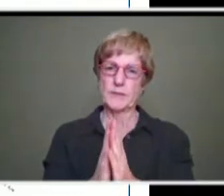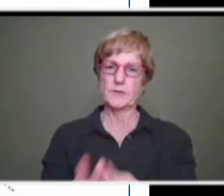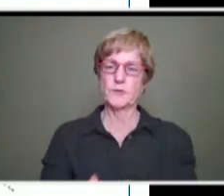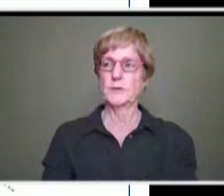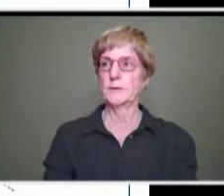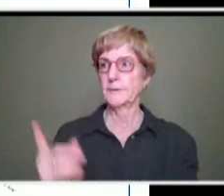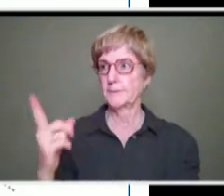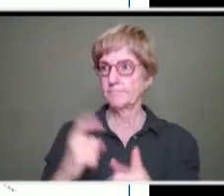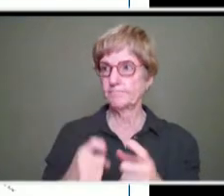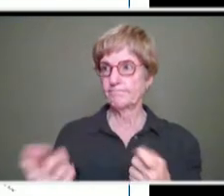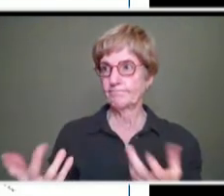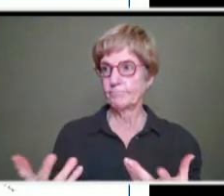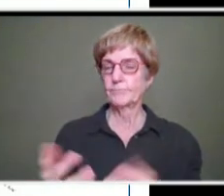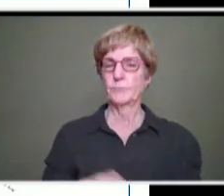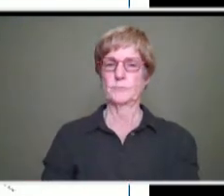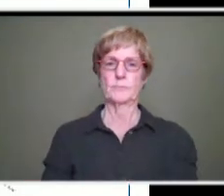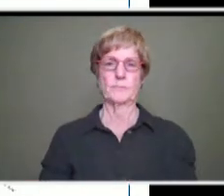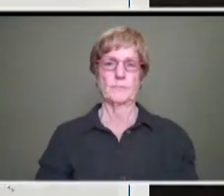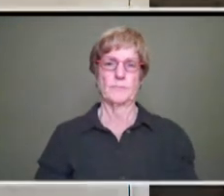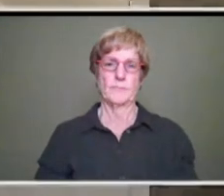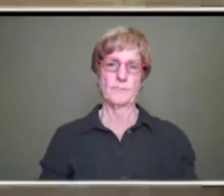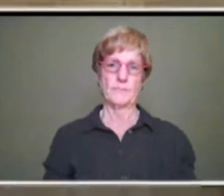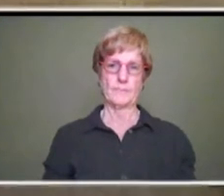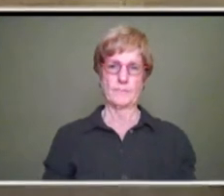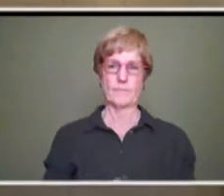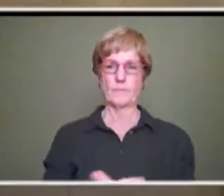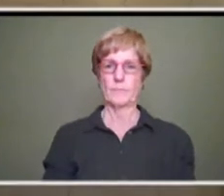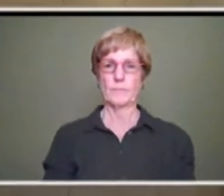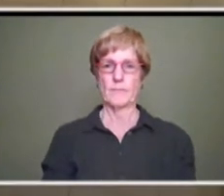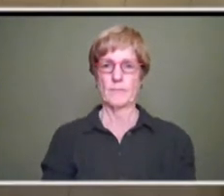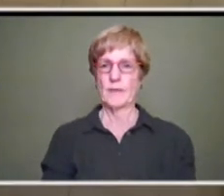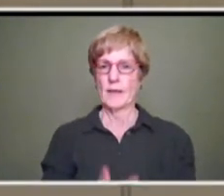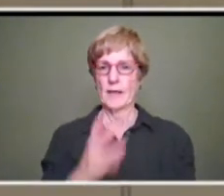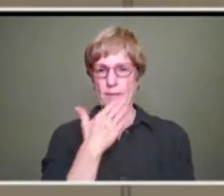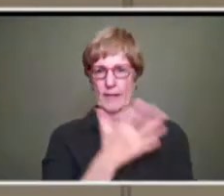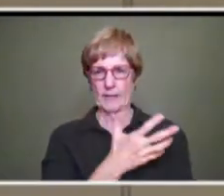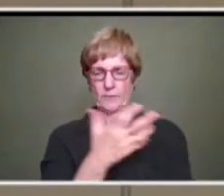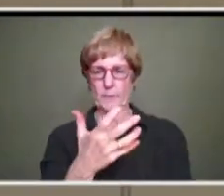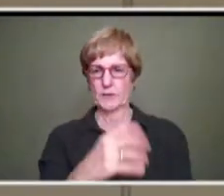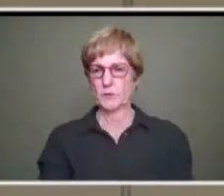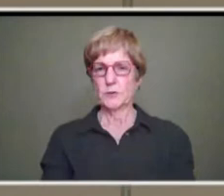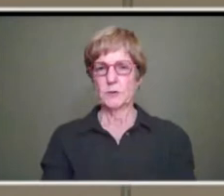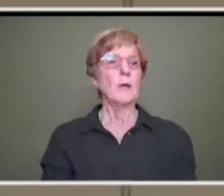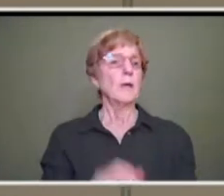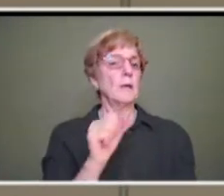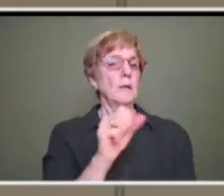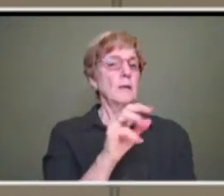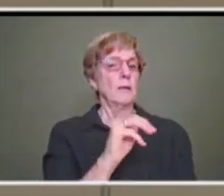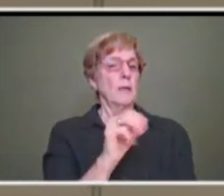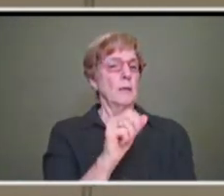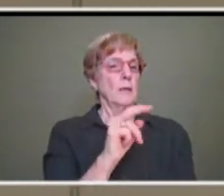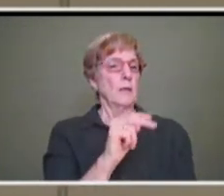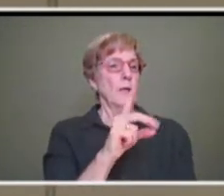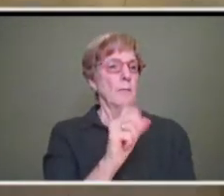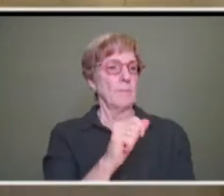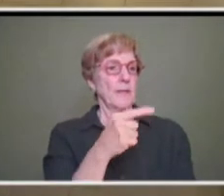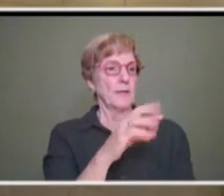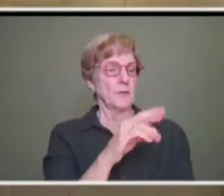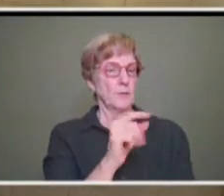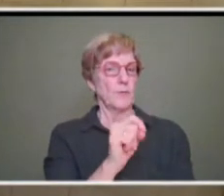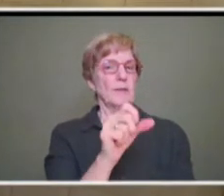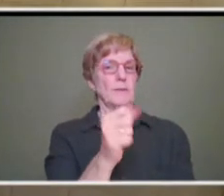questions uh thank you very much um Amanda Grant you have 10 minutes